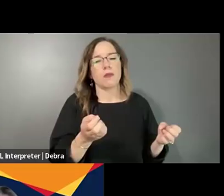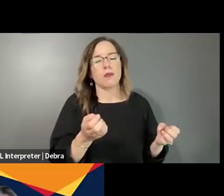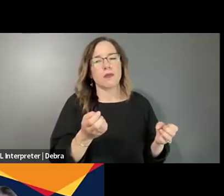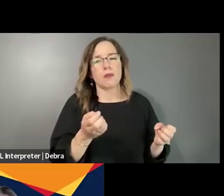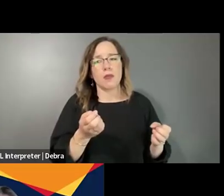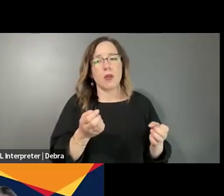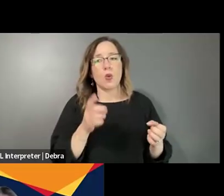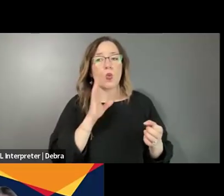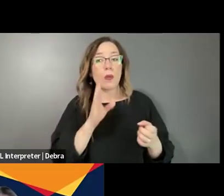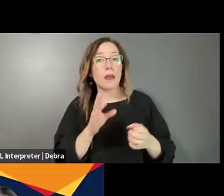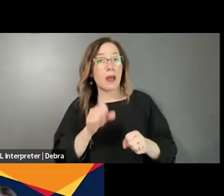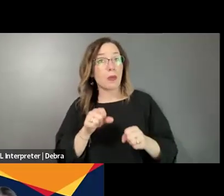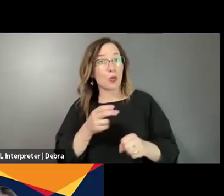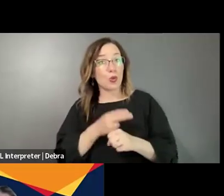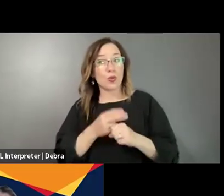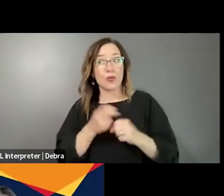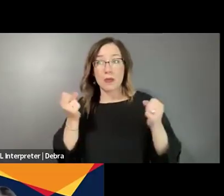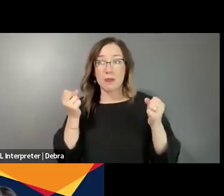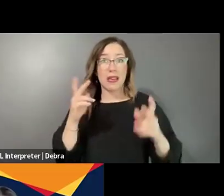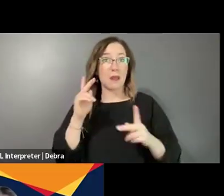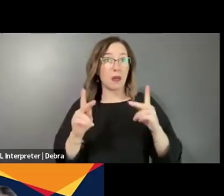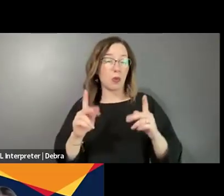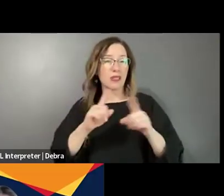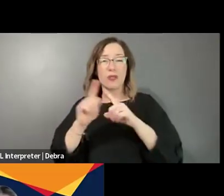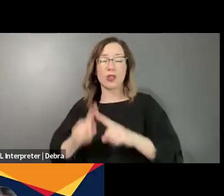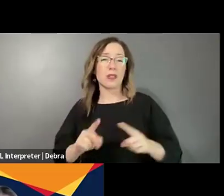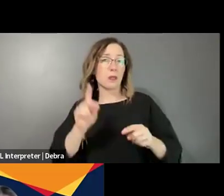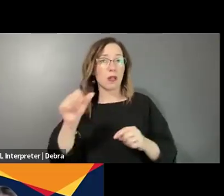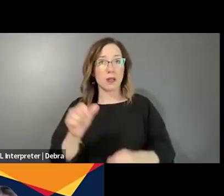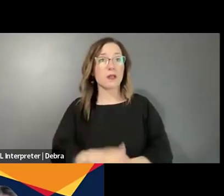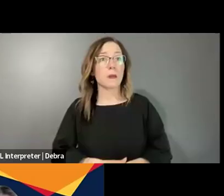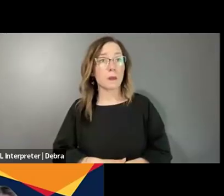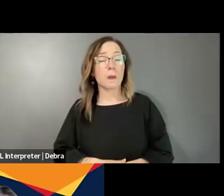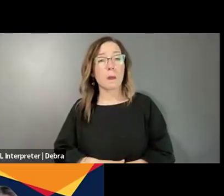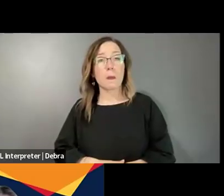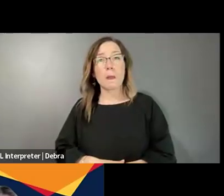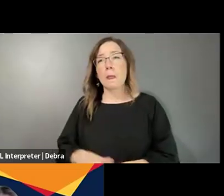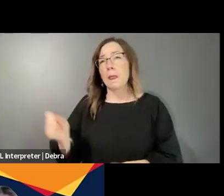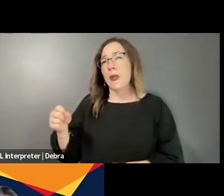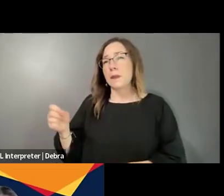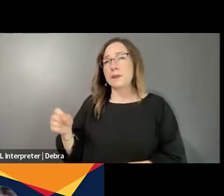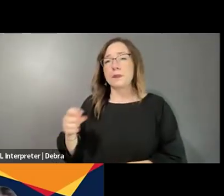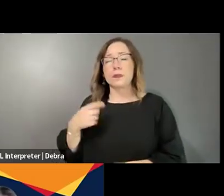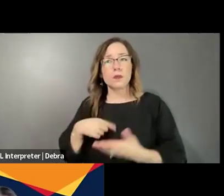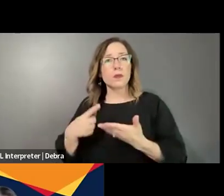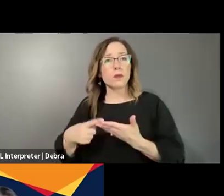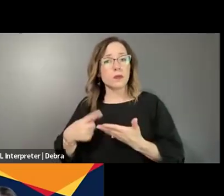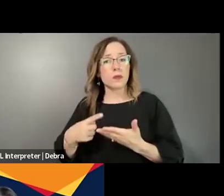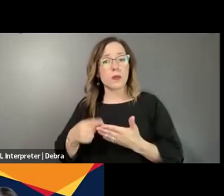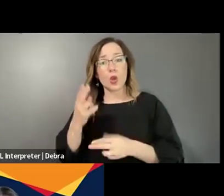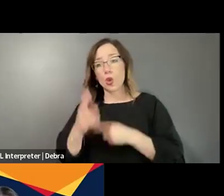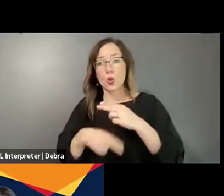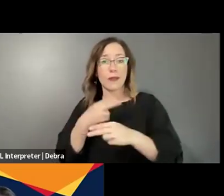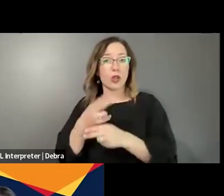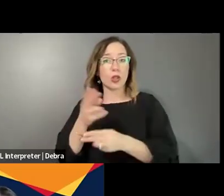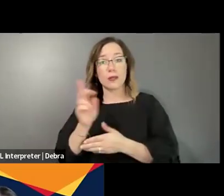be universal for all people with disabilities. Yeah, I mean, and we talk about universal